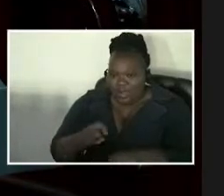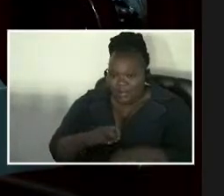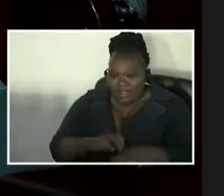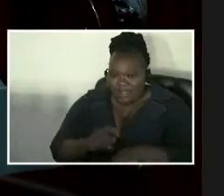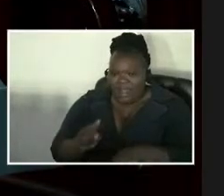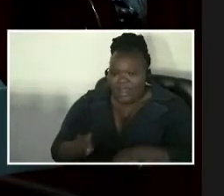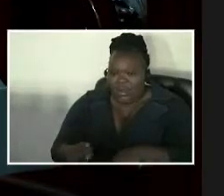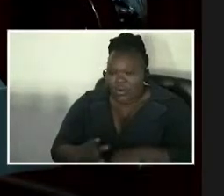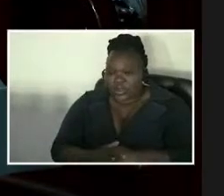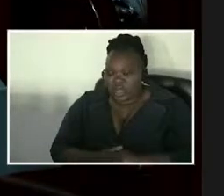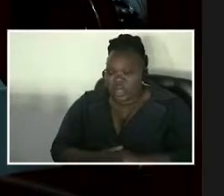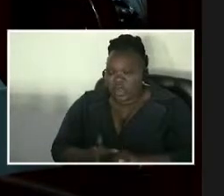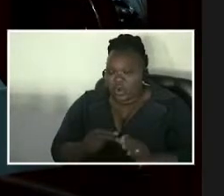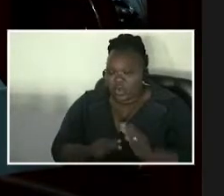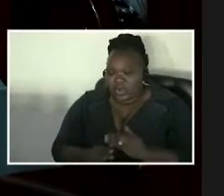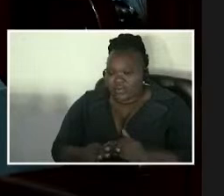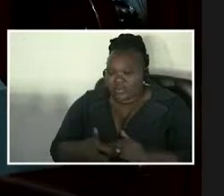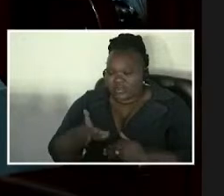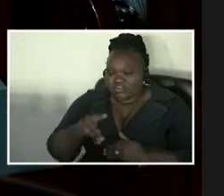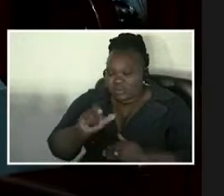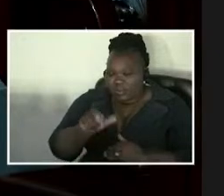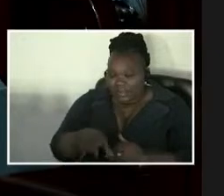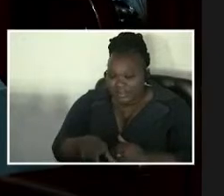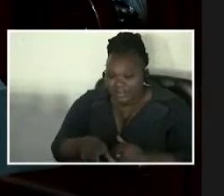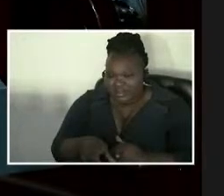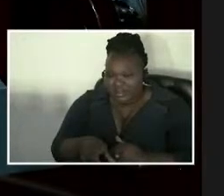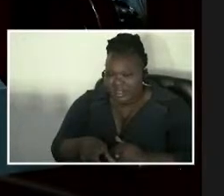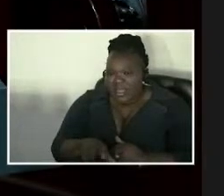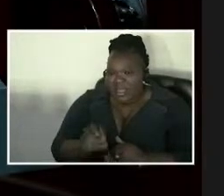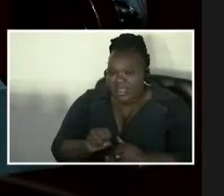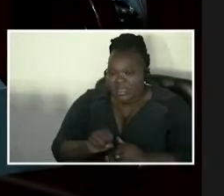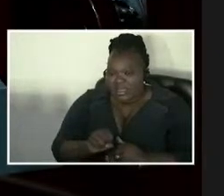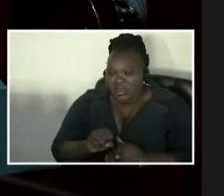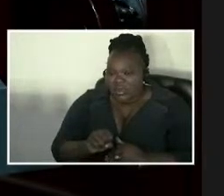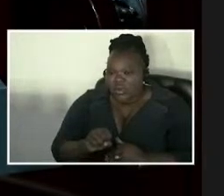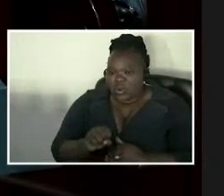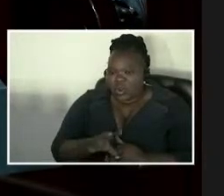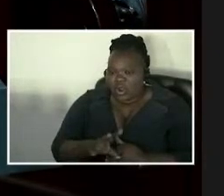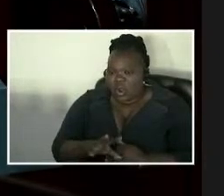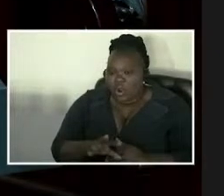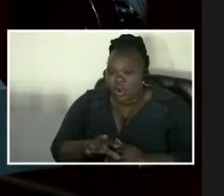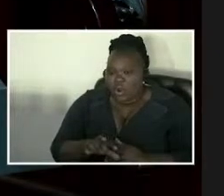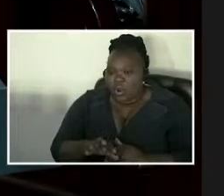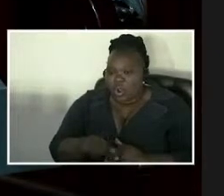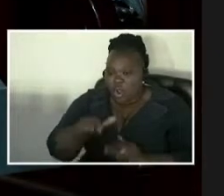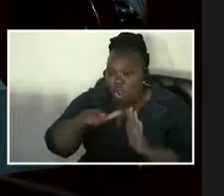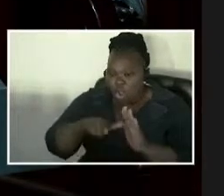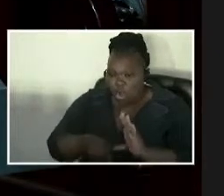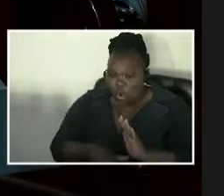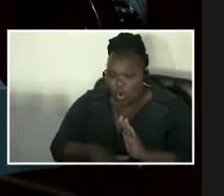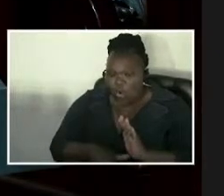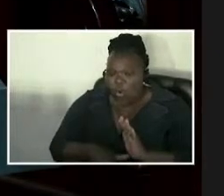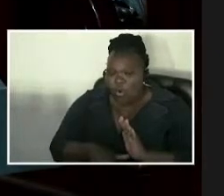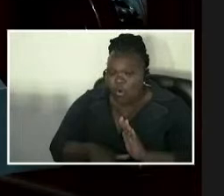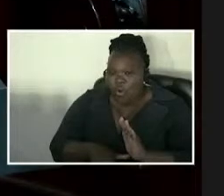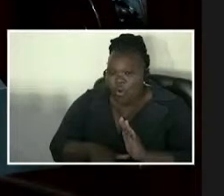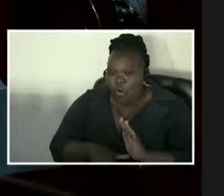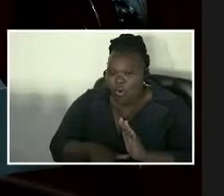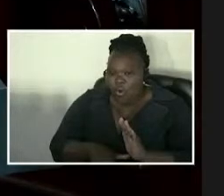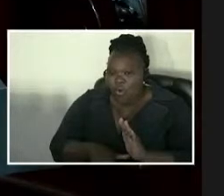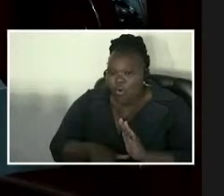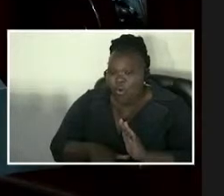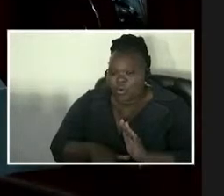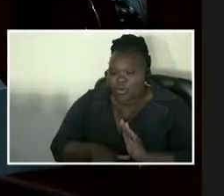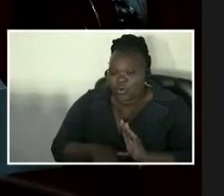further on the rook chair done when there is a trend of low low paid occupancy rates and